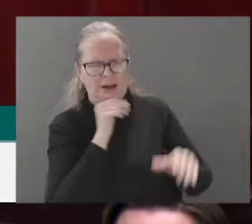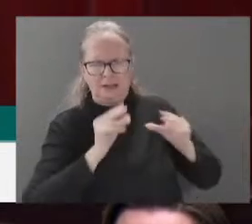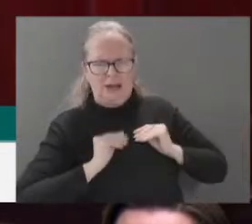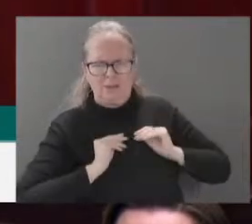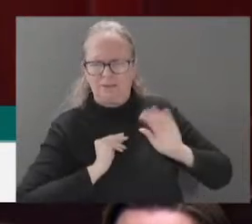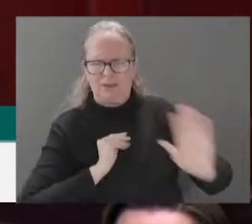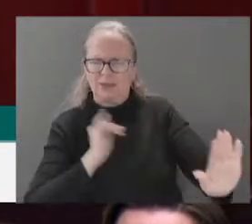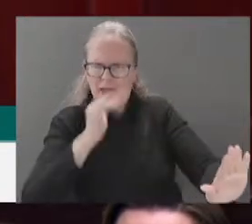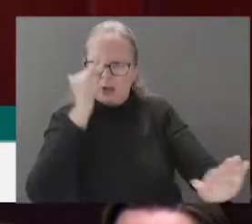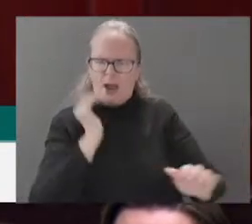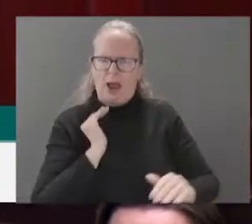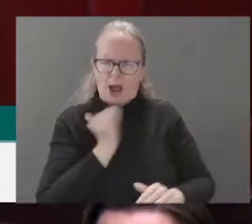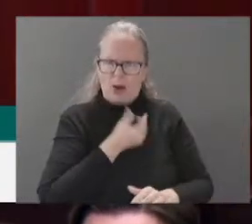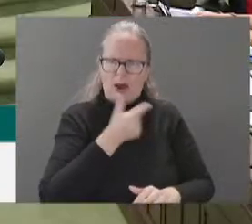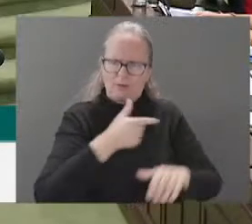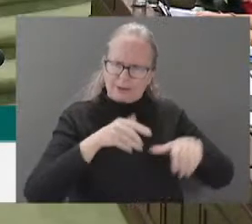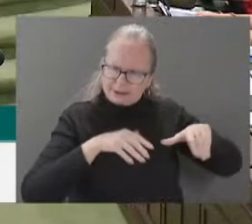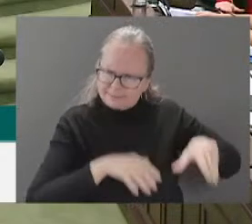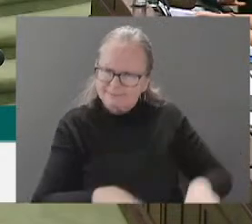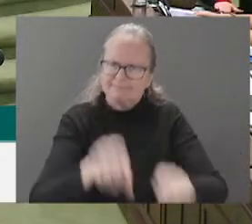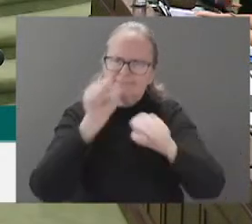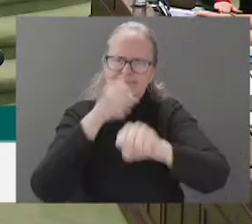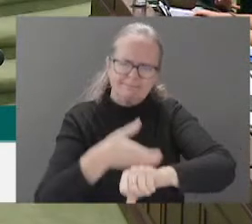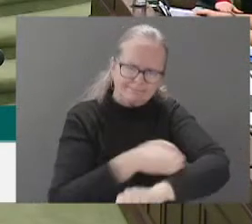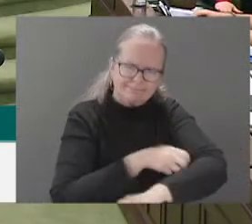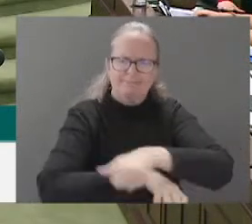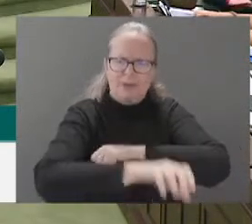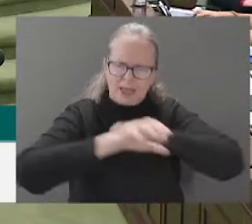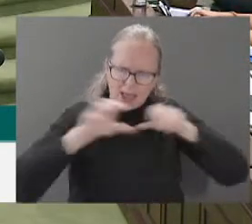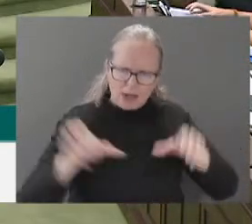safety to make sure it won't happen again The Honorable